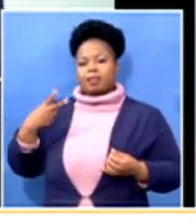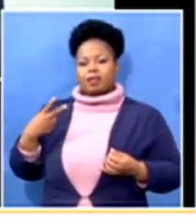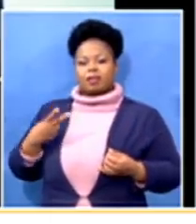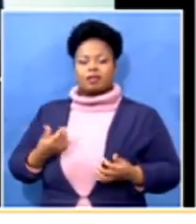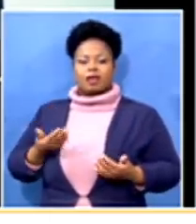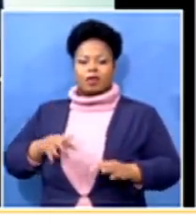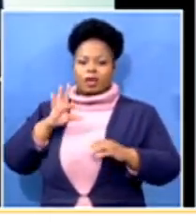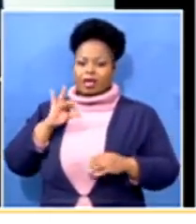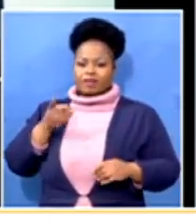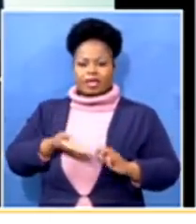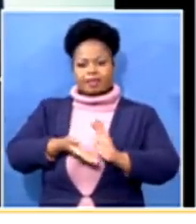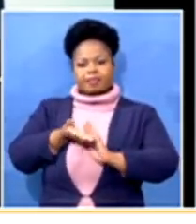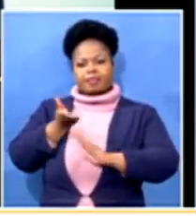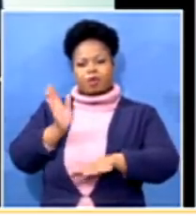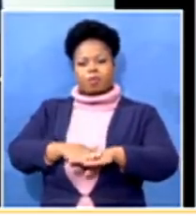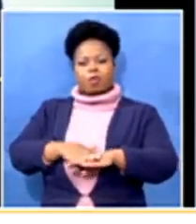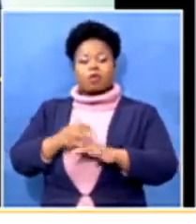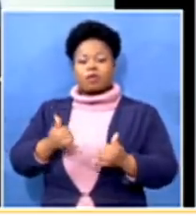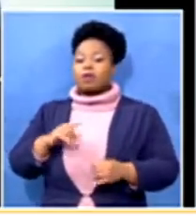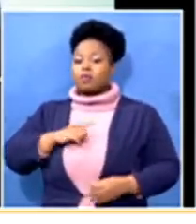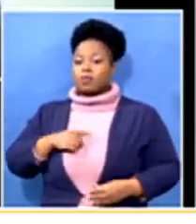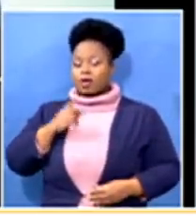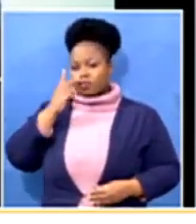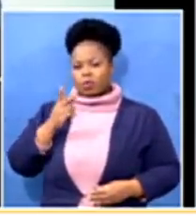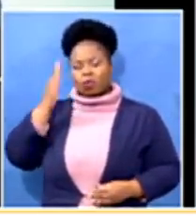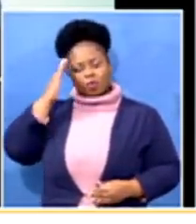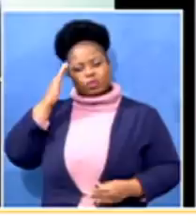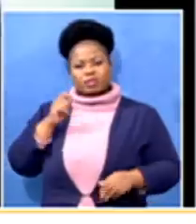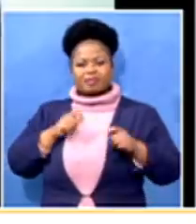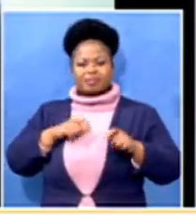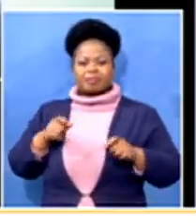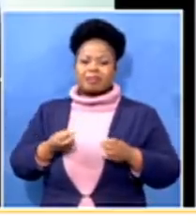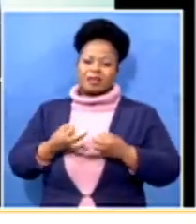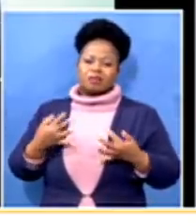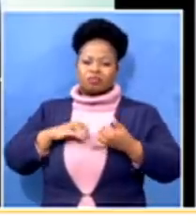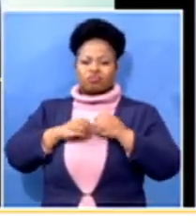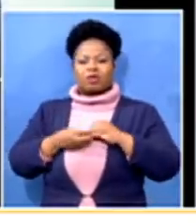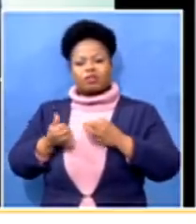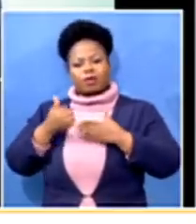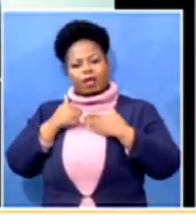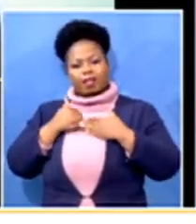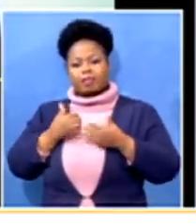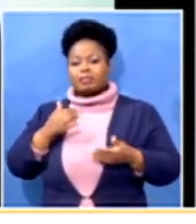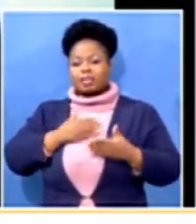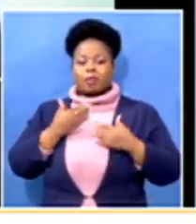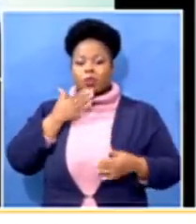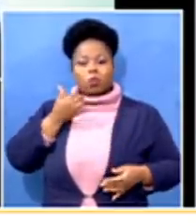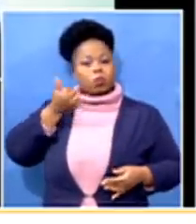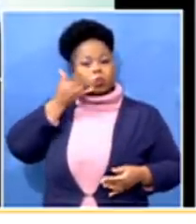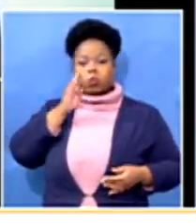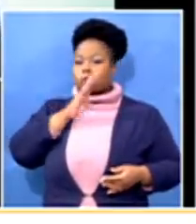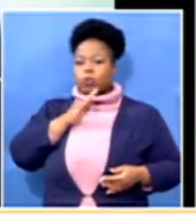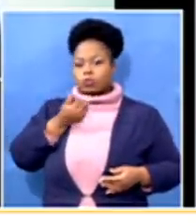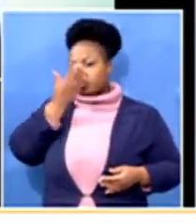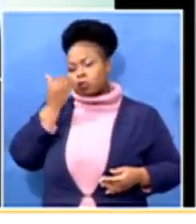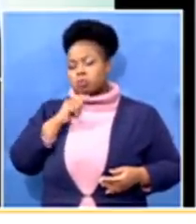increasing on a daily basis, we're knowing that these people are reaching out. It's the people that aren't calling us or don't know about SADAG that